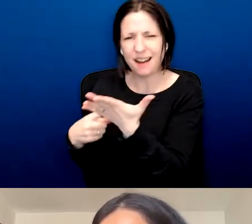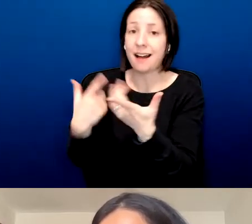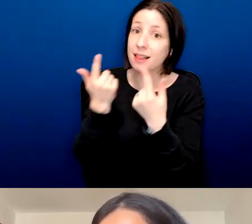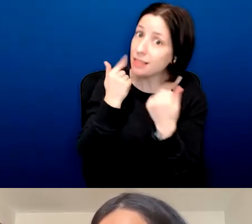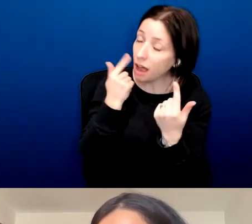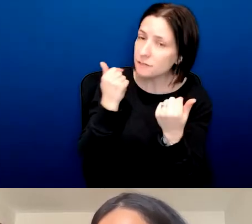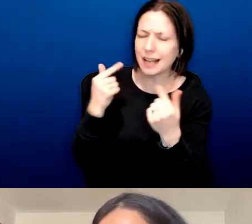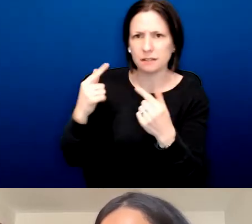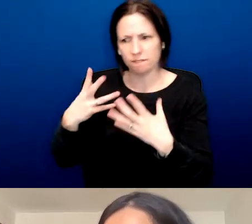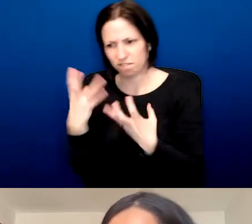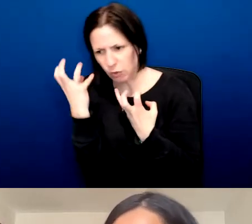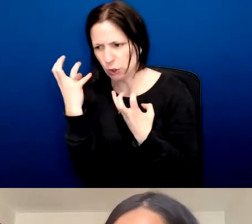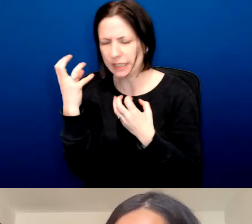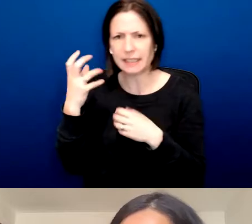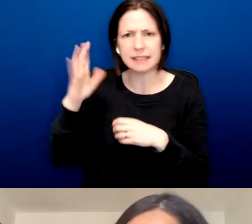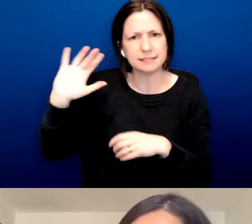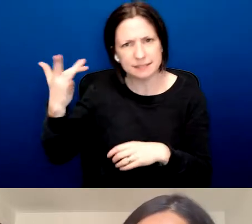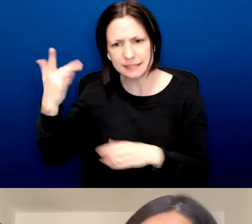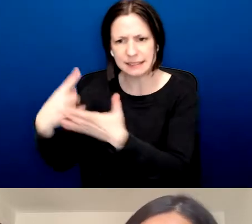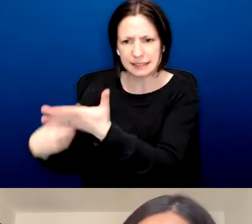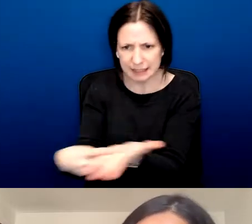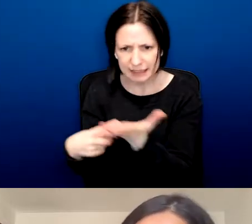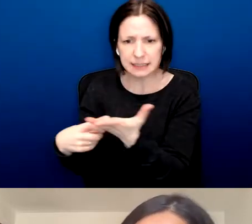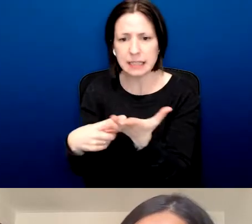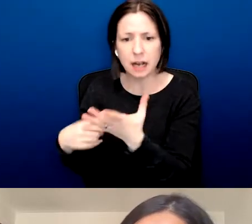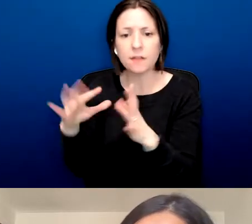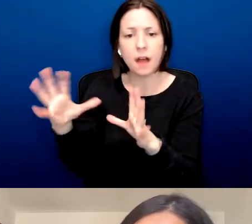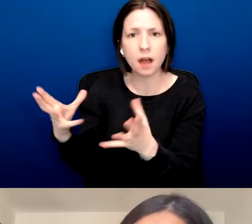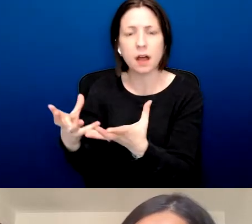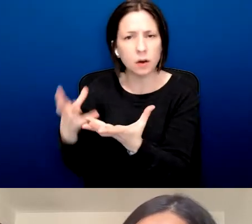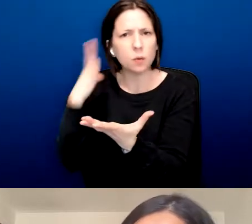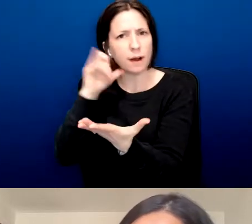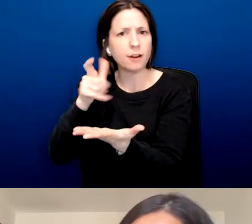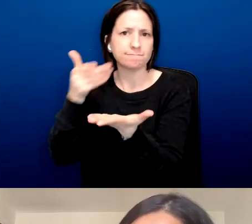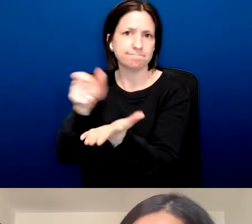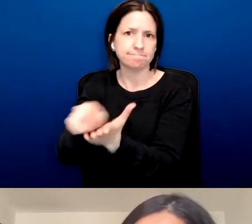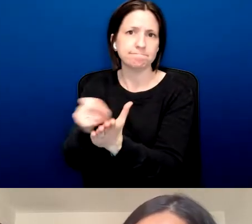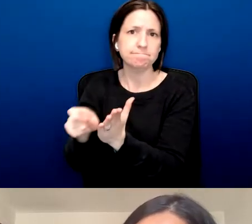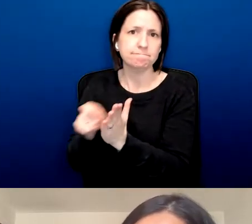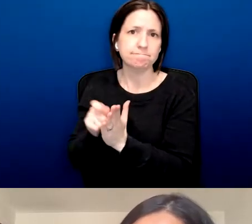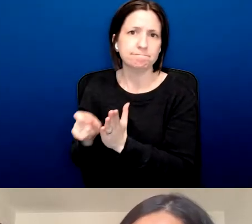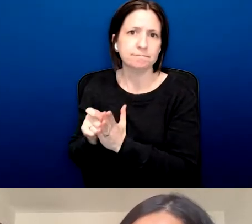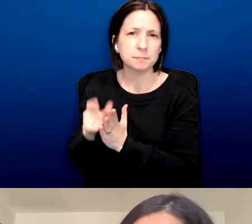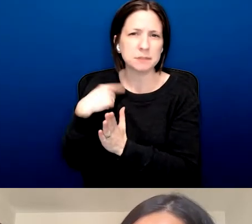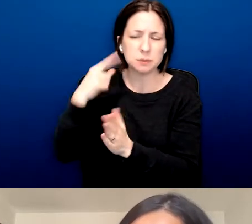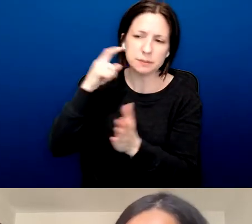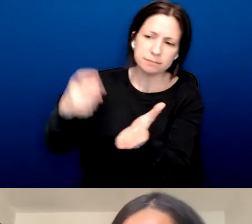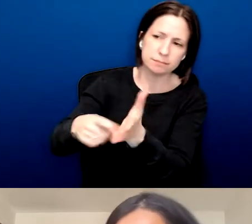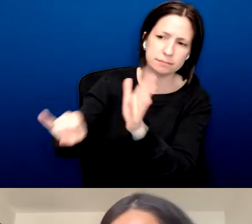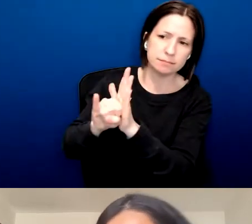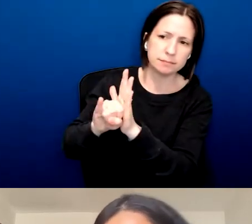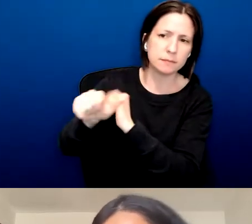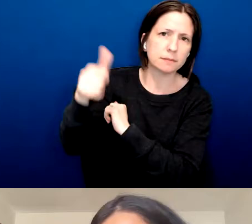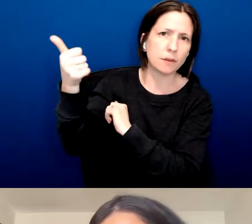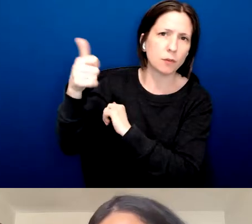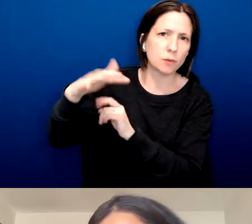irritation. And then Sujata, Vijeta, and Sarah kind of got together and said, let's write this, because I was seeing something else going on in the